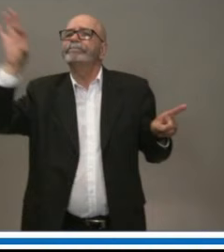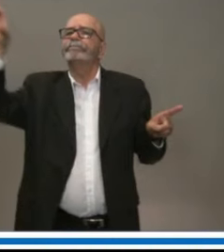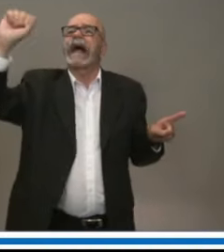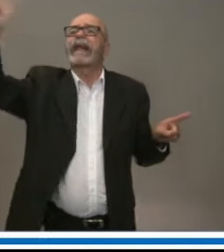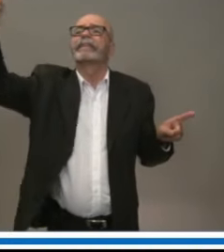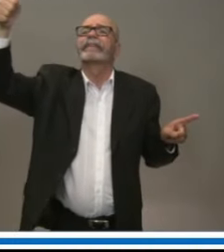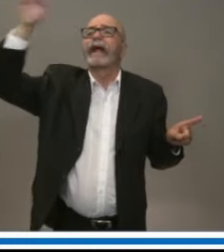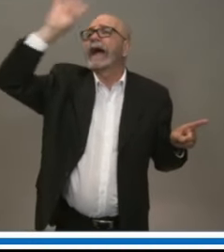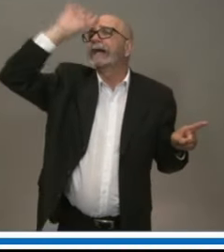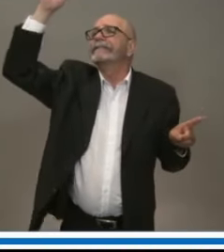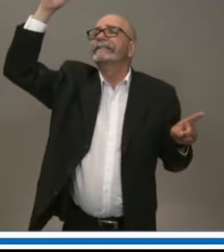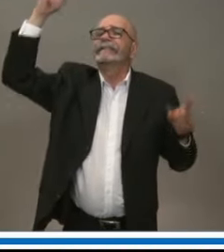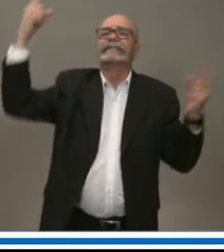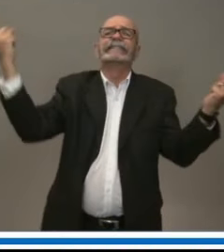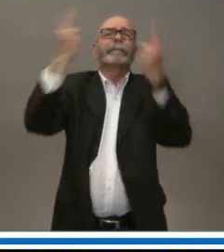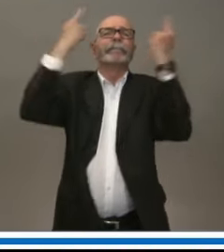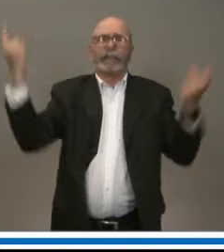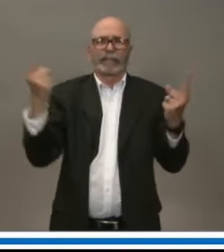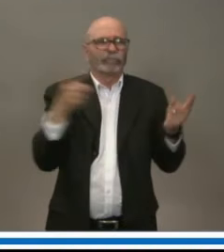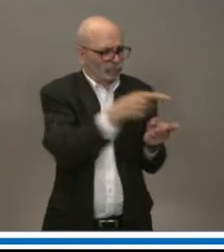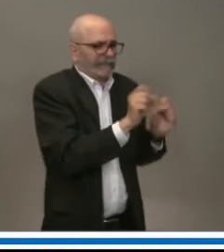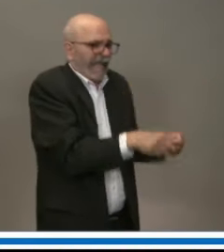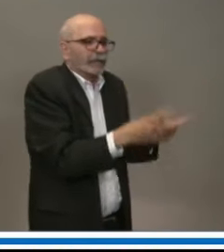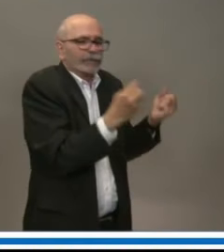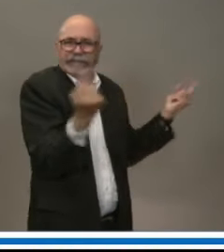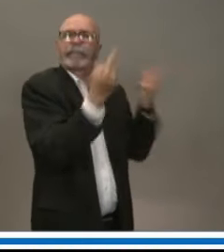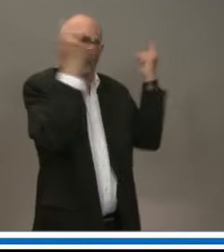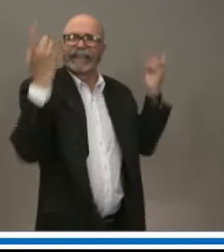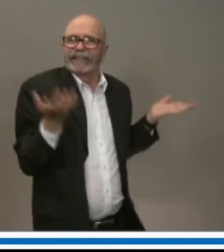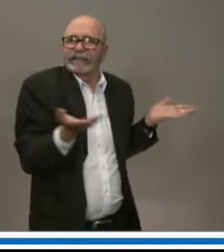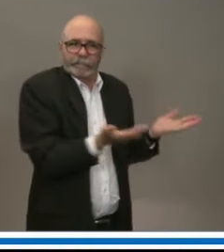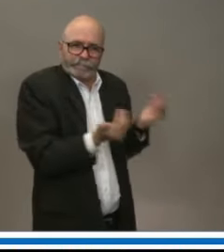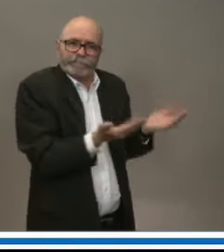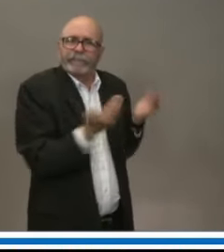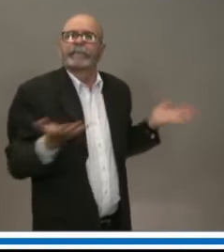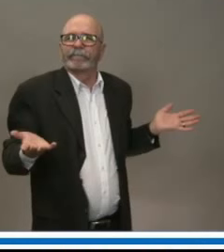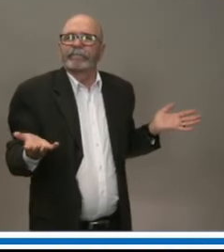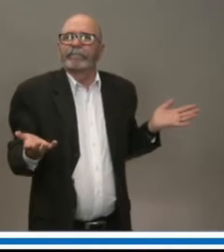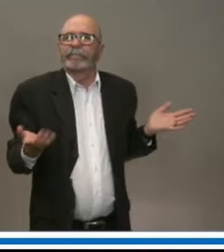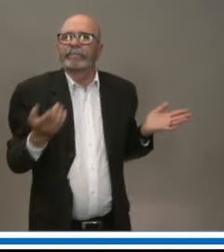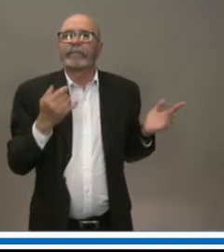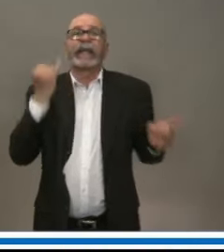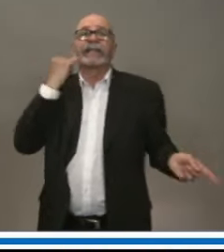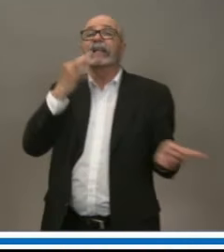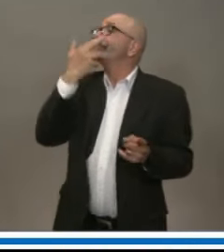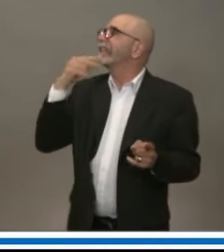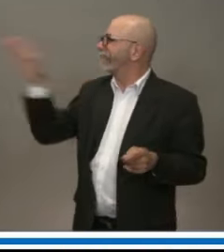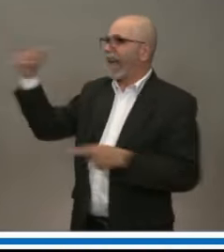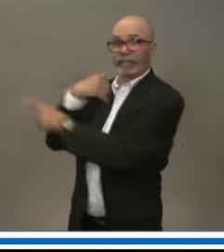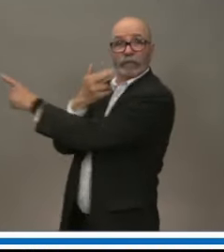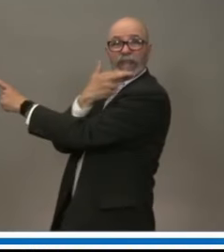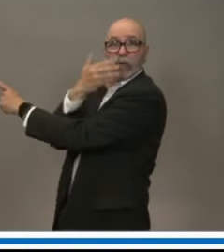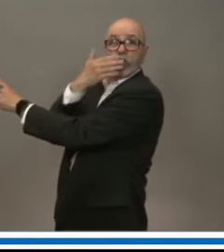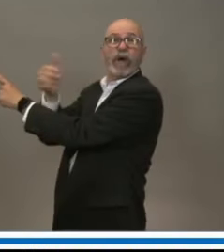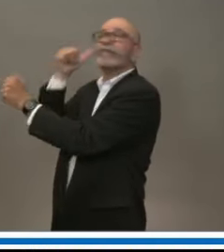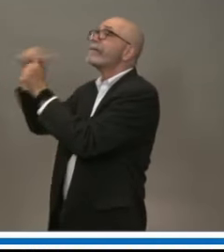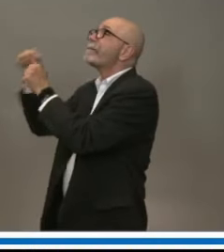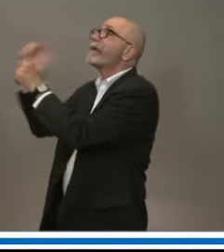innovatively reaching out. So the thought of them reaching out to restaurants to get food service workers, good for